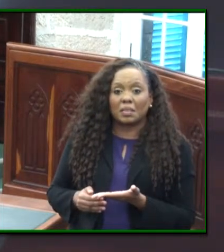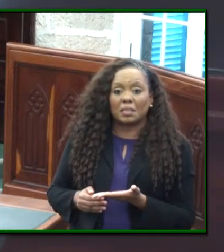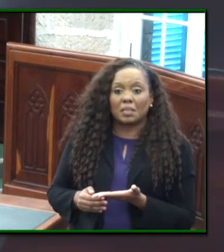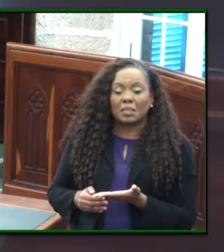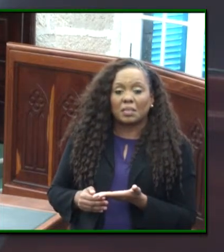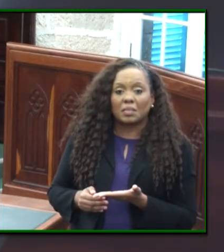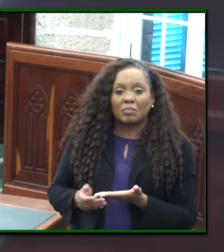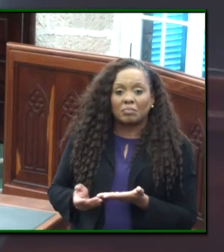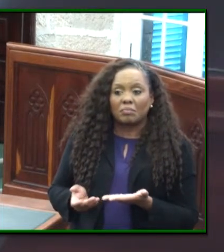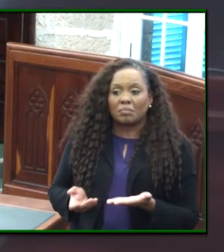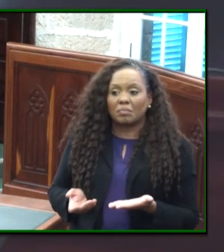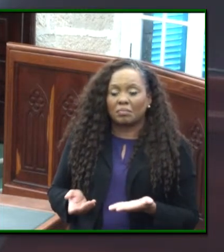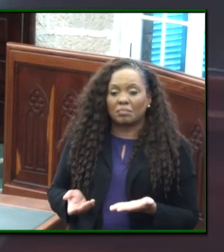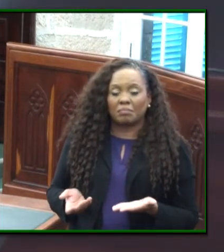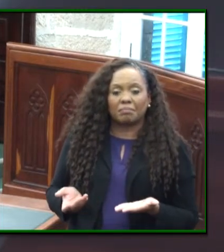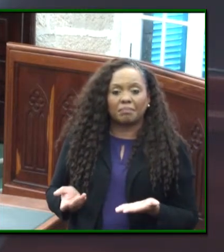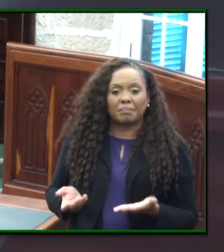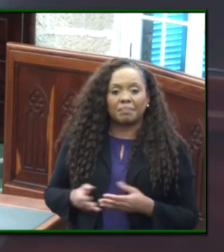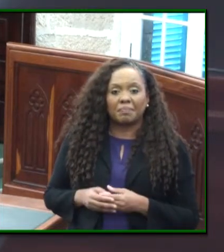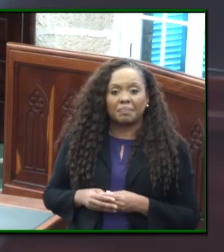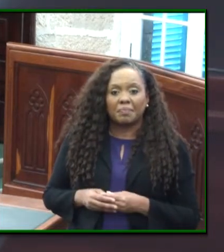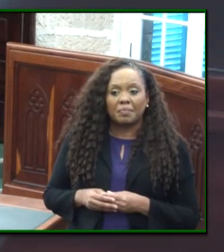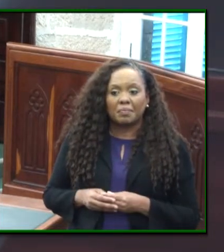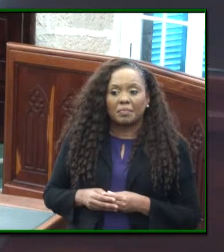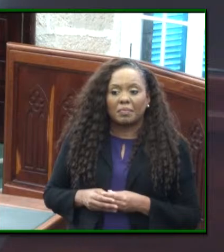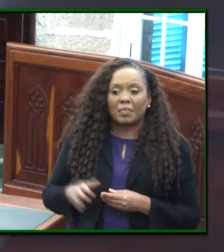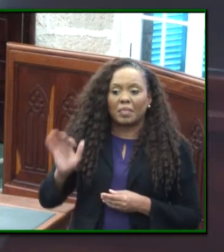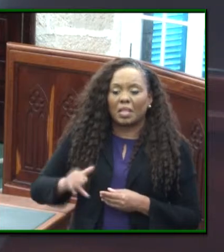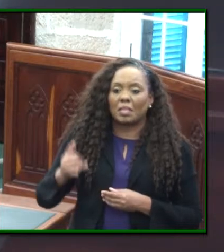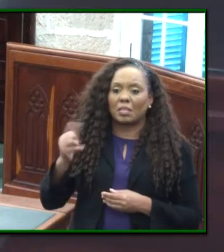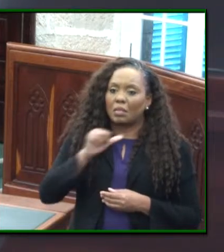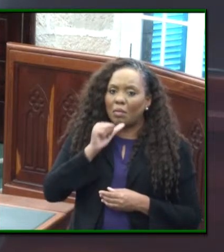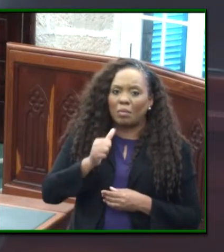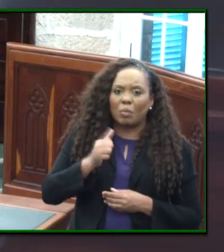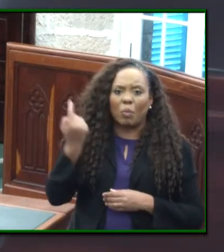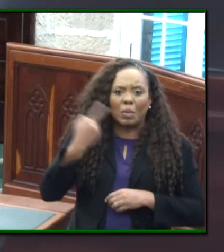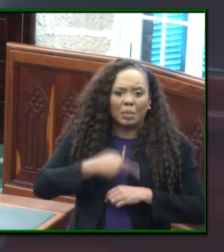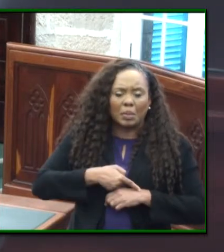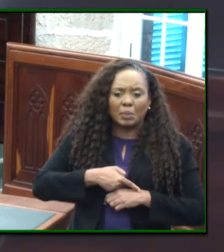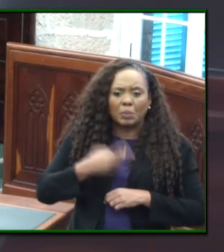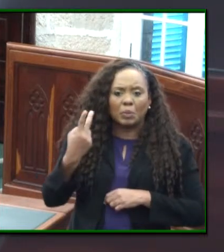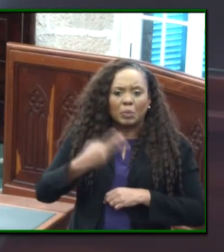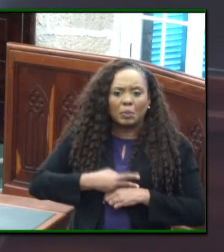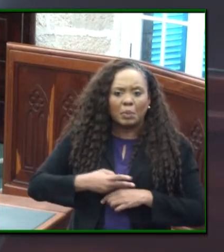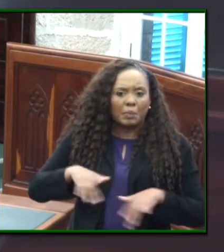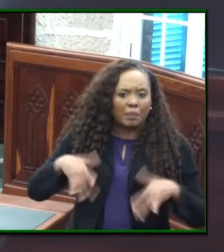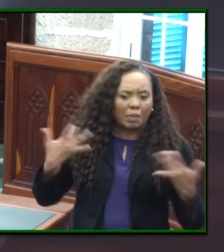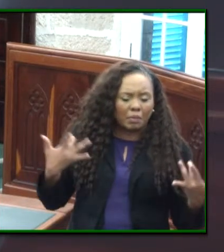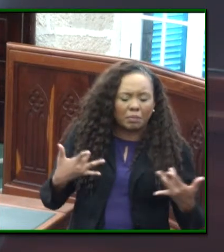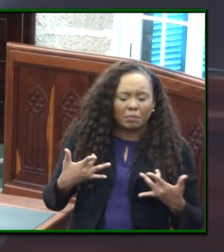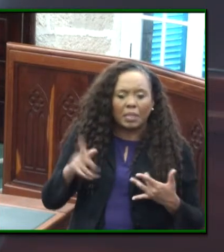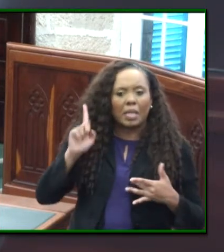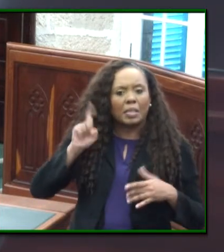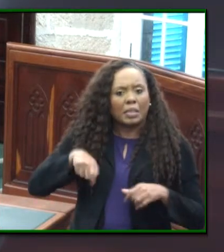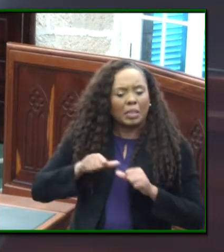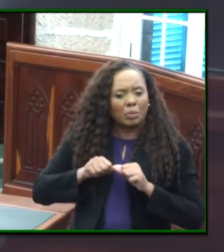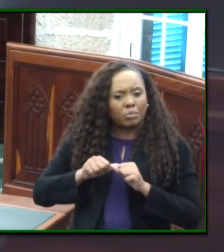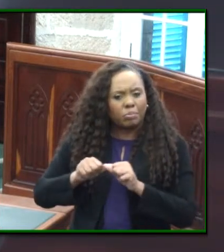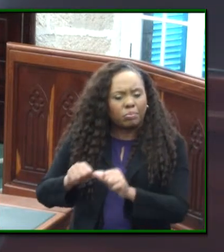a one by night or fly by night event. For us, it is a long haul. And